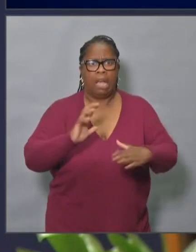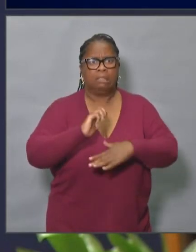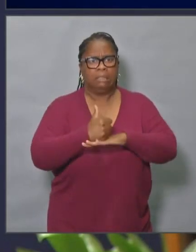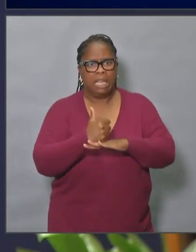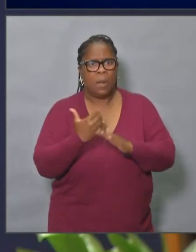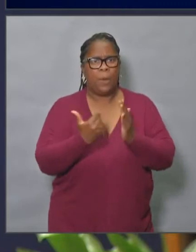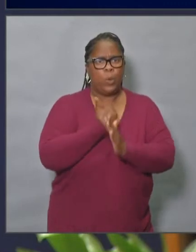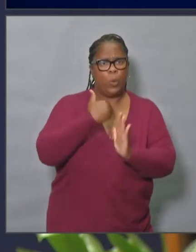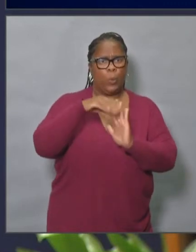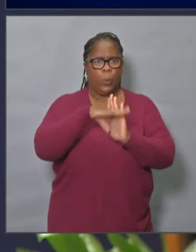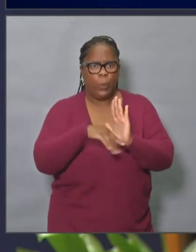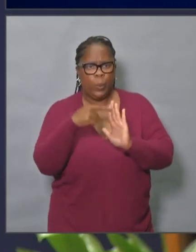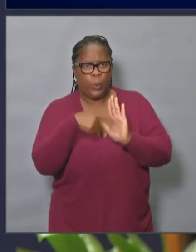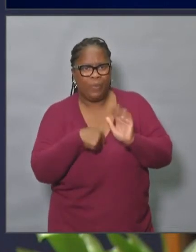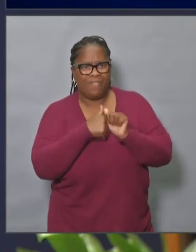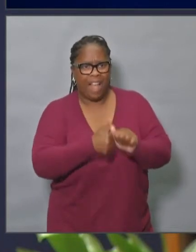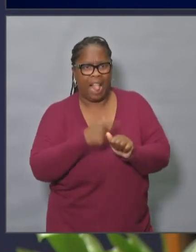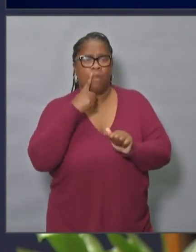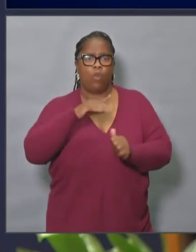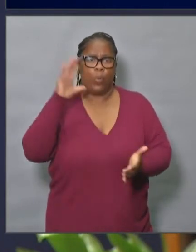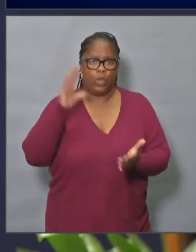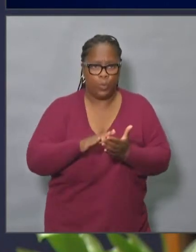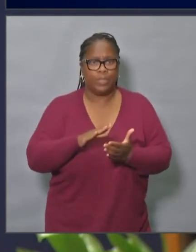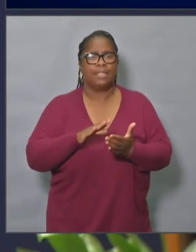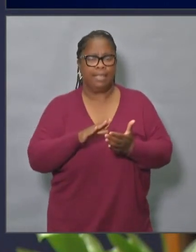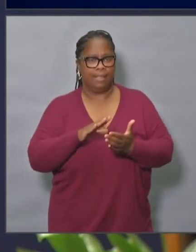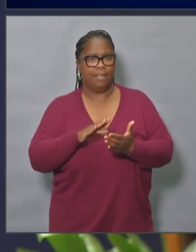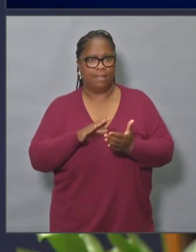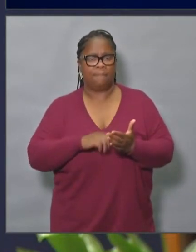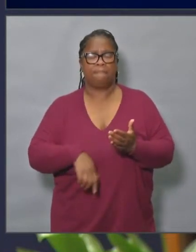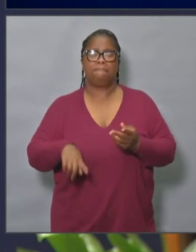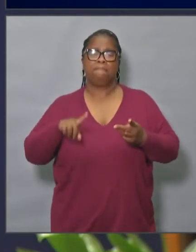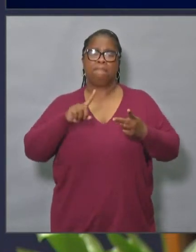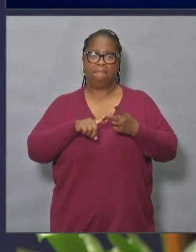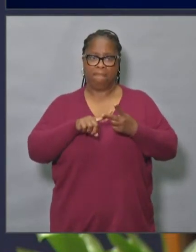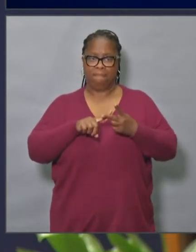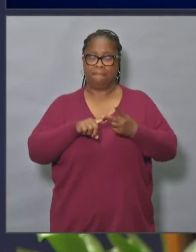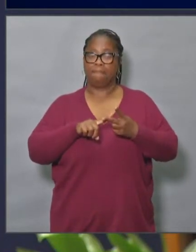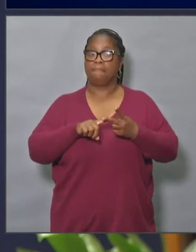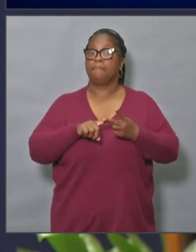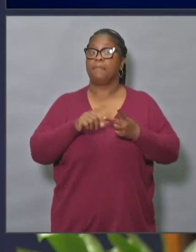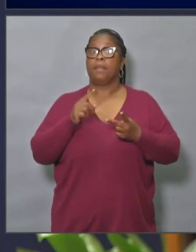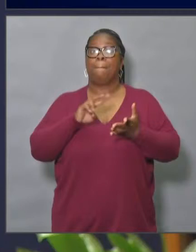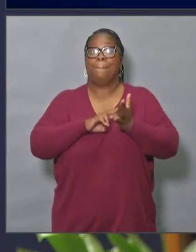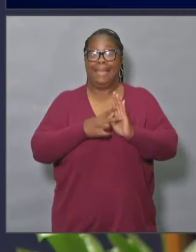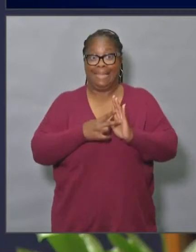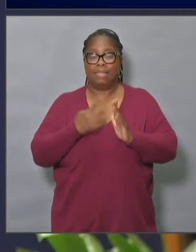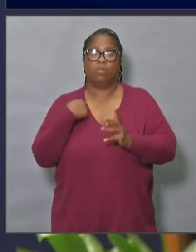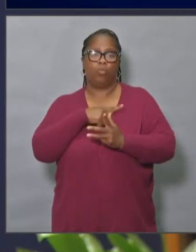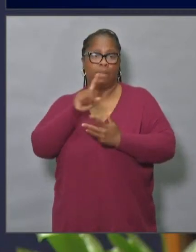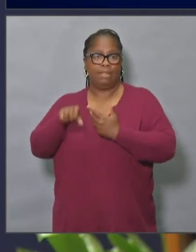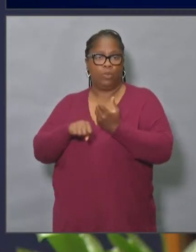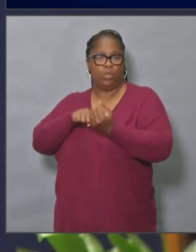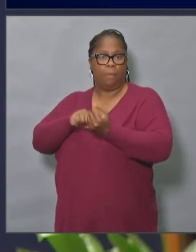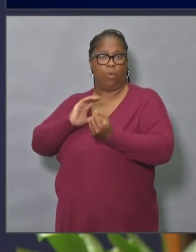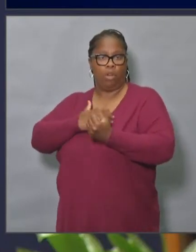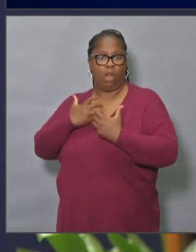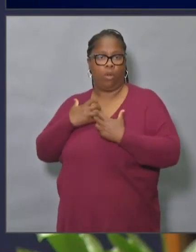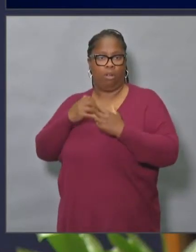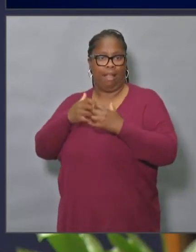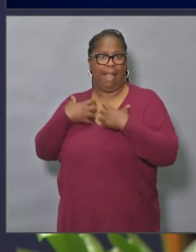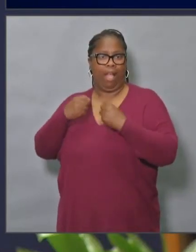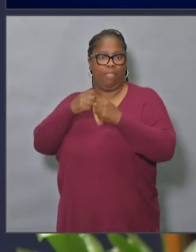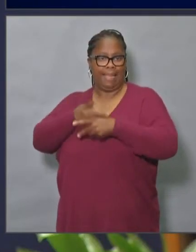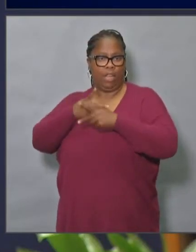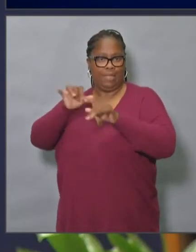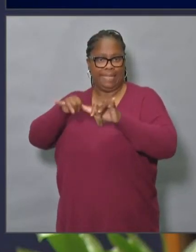R and reduce the spread of the virus among us. And second, we need to support our health system and the dedicated workers that are